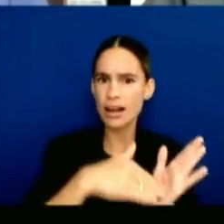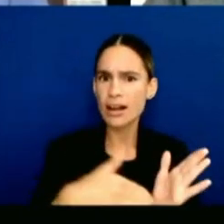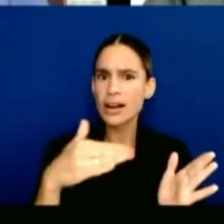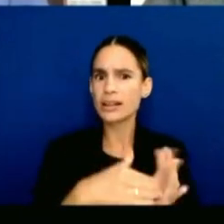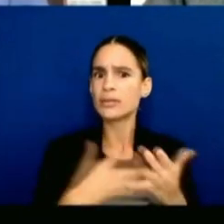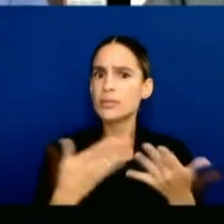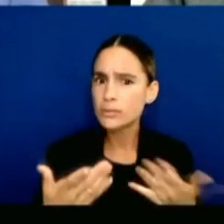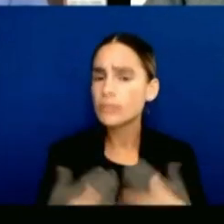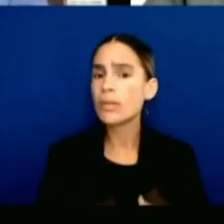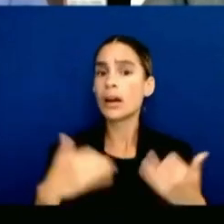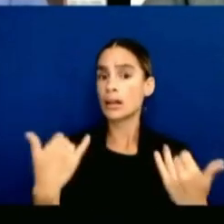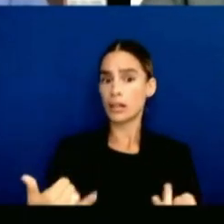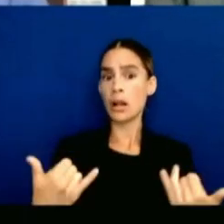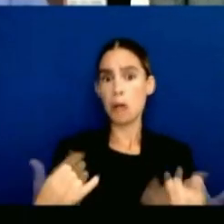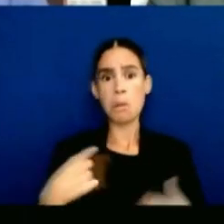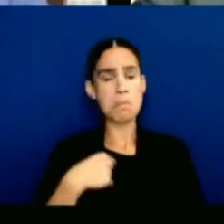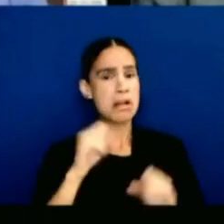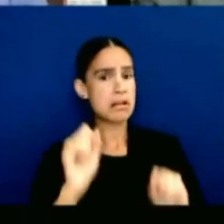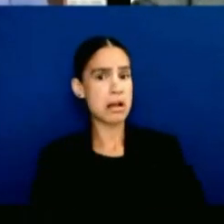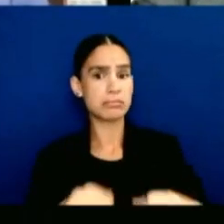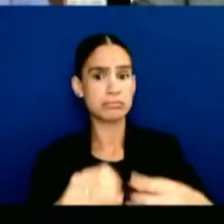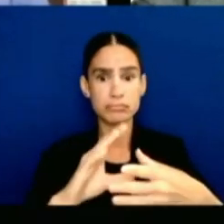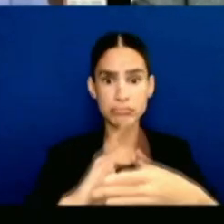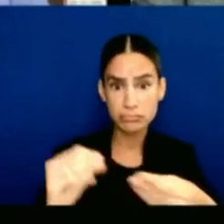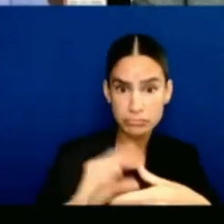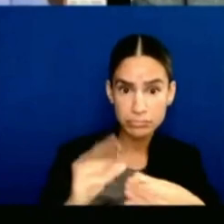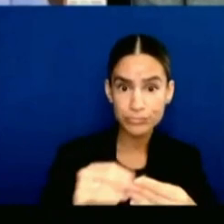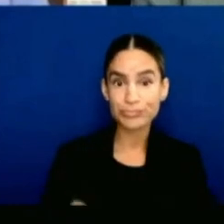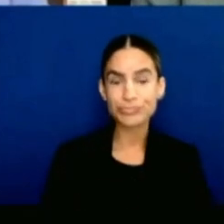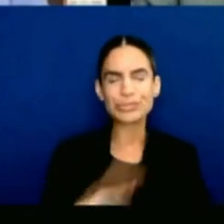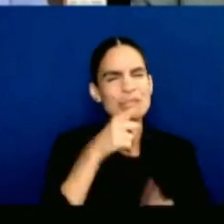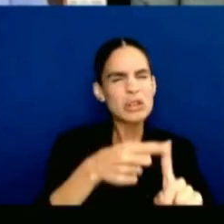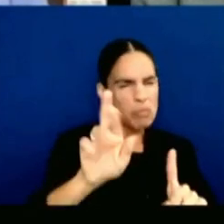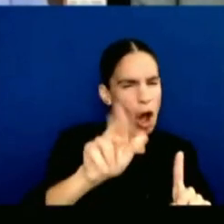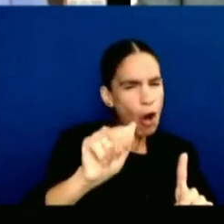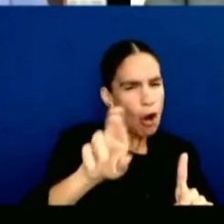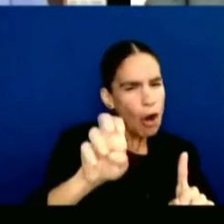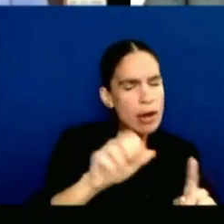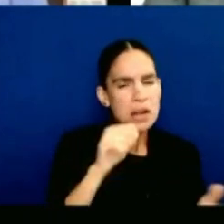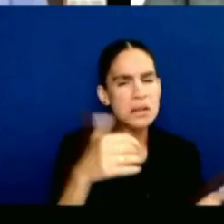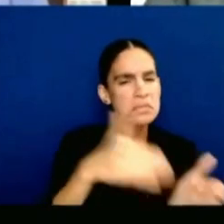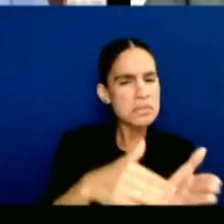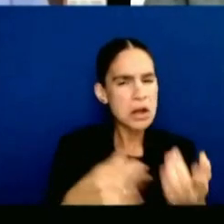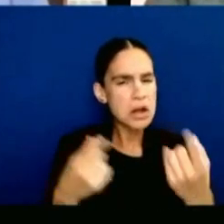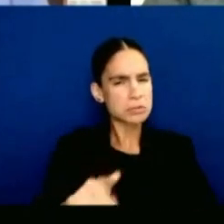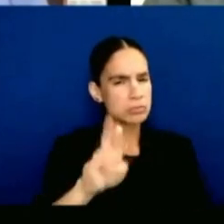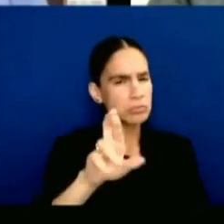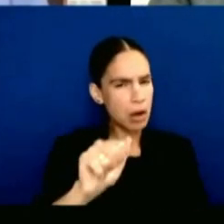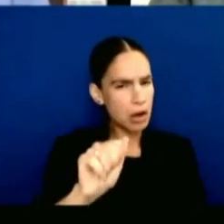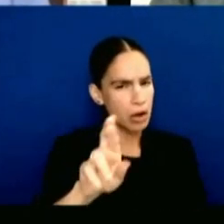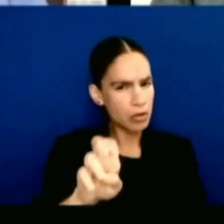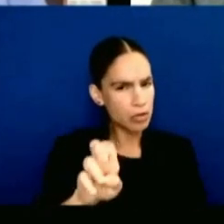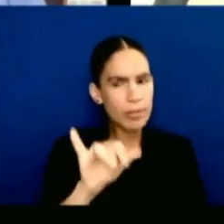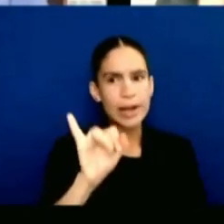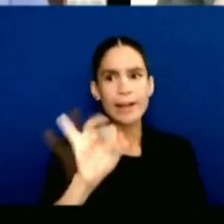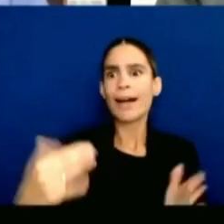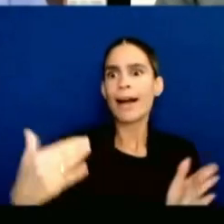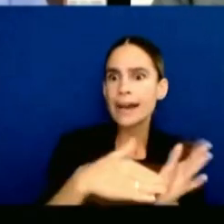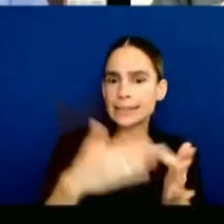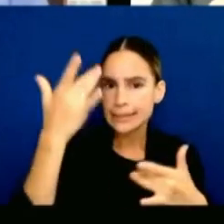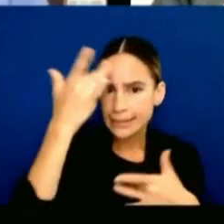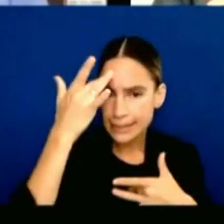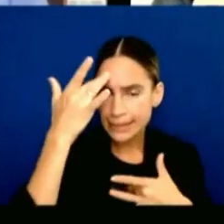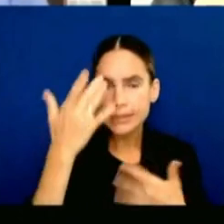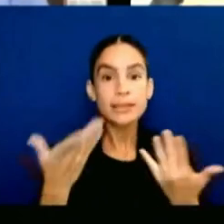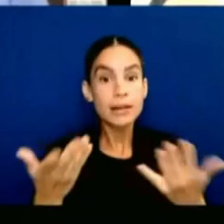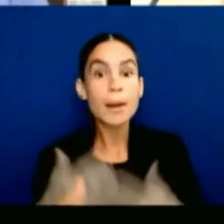that people recover. They usually have a period of time where you can get virus out by PCR, but we're showing now that's